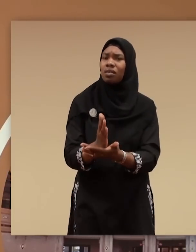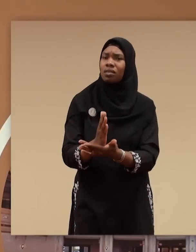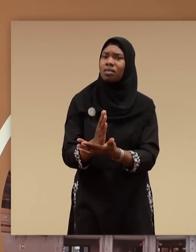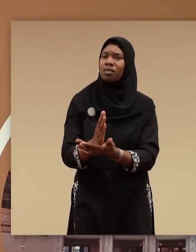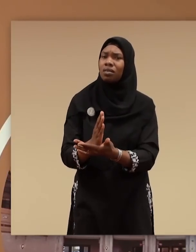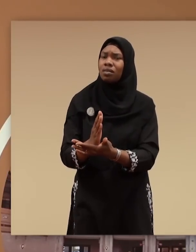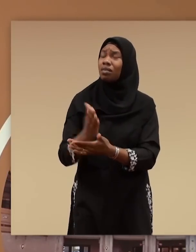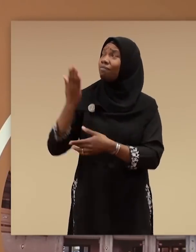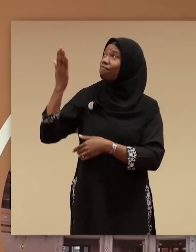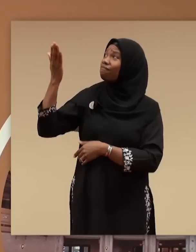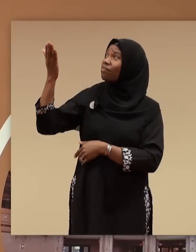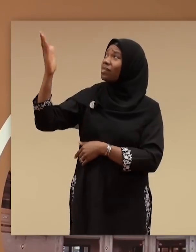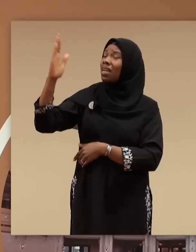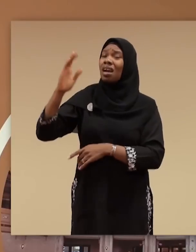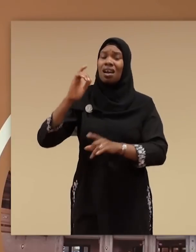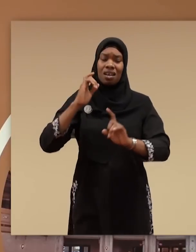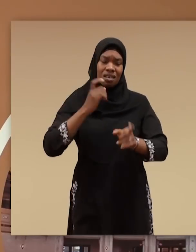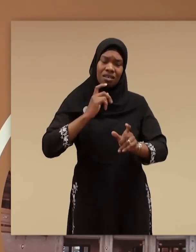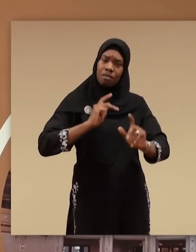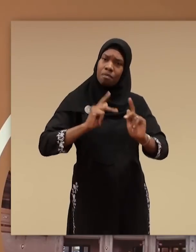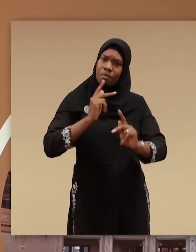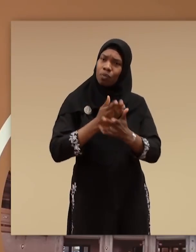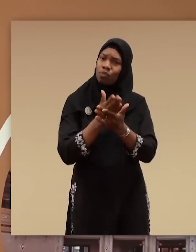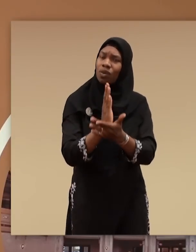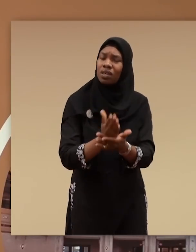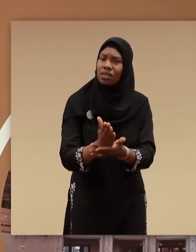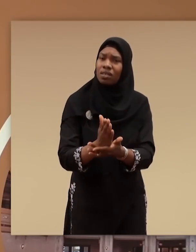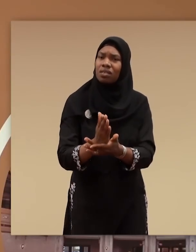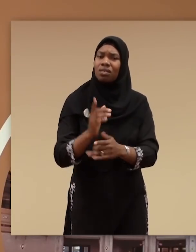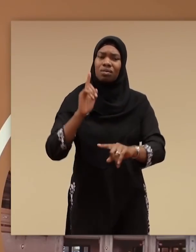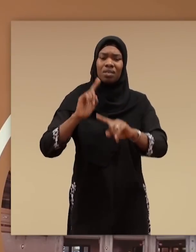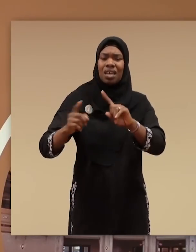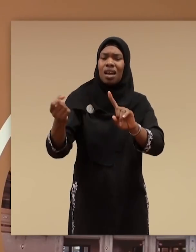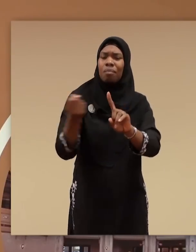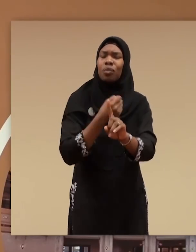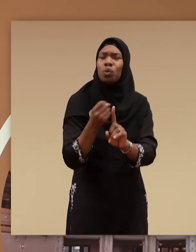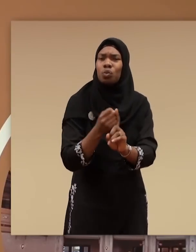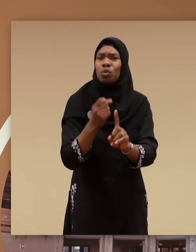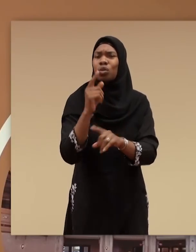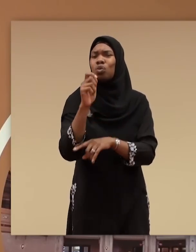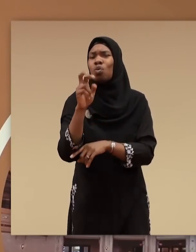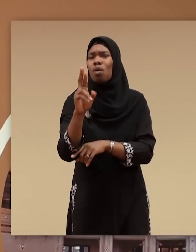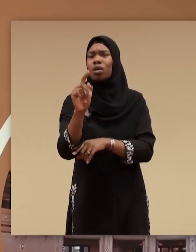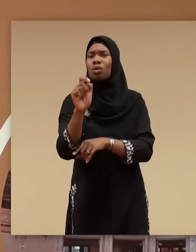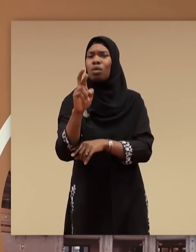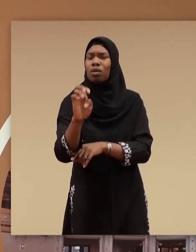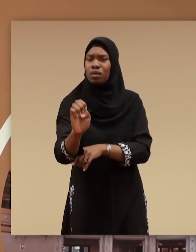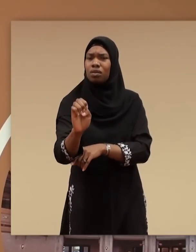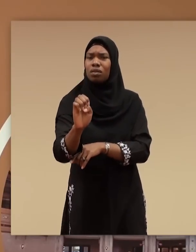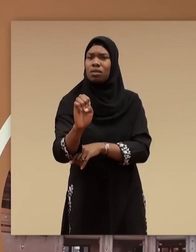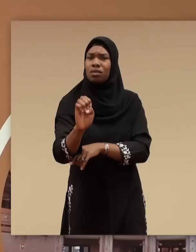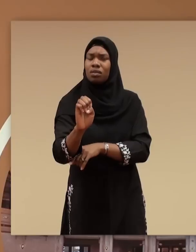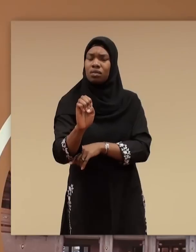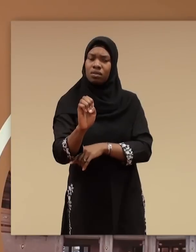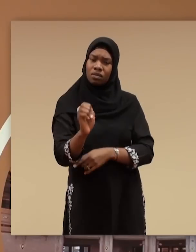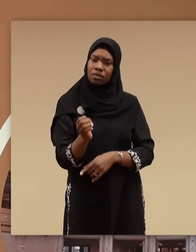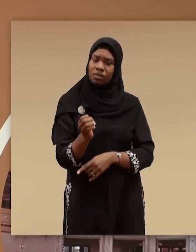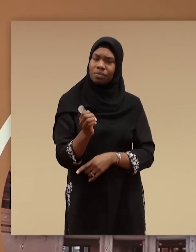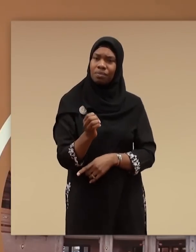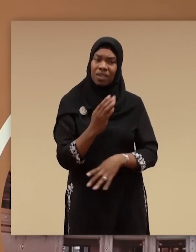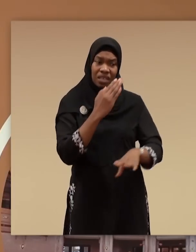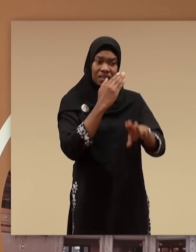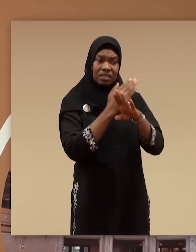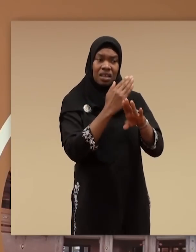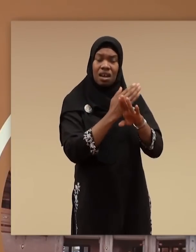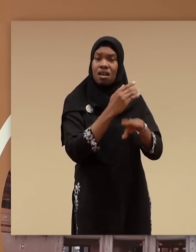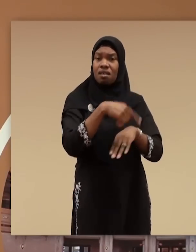You cannot abuse human beings. You cannot torture them. You cannot starve them. You do not have